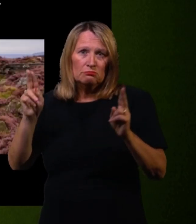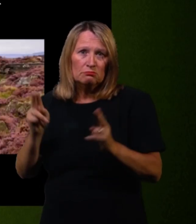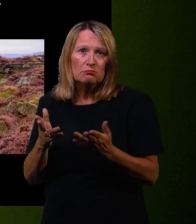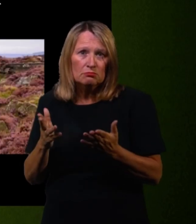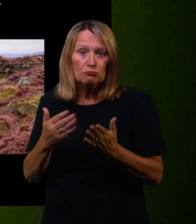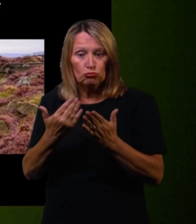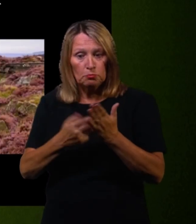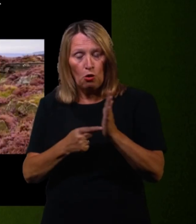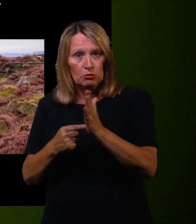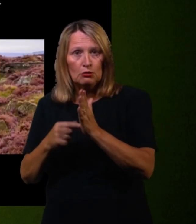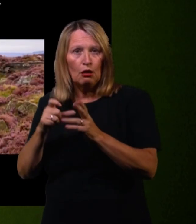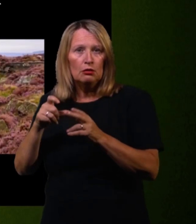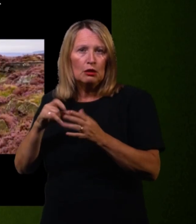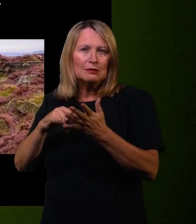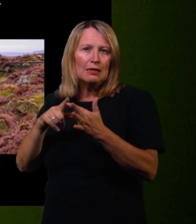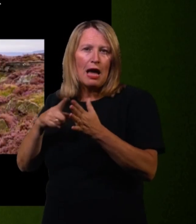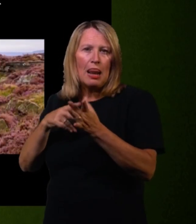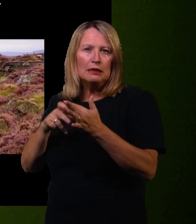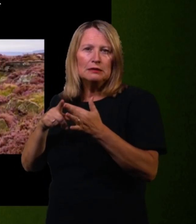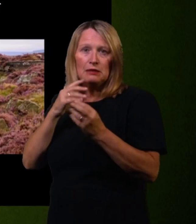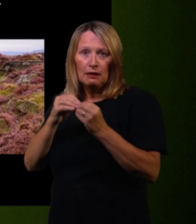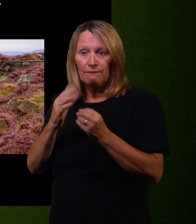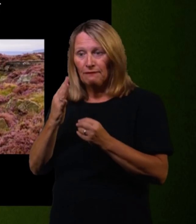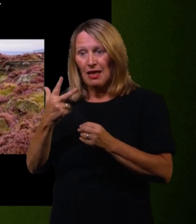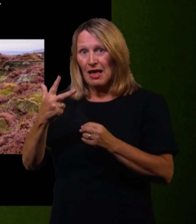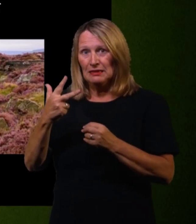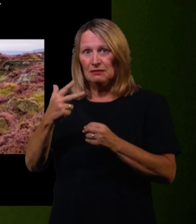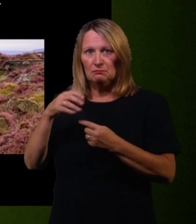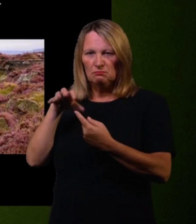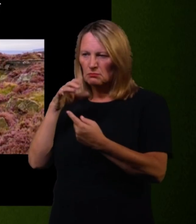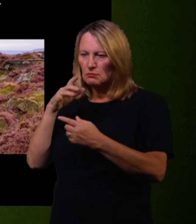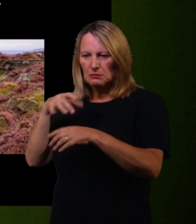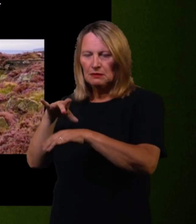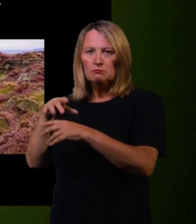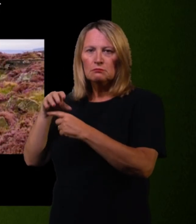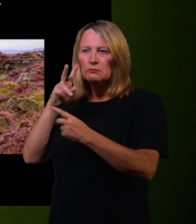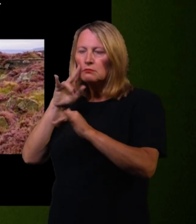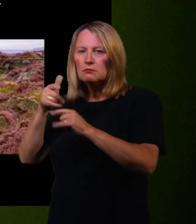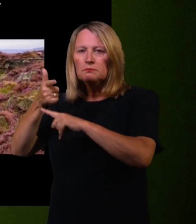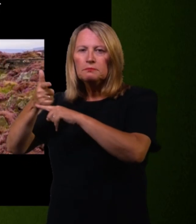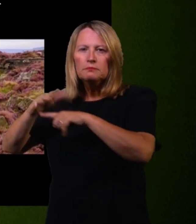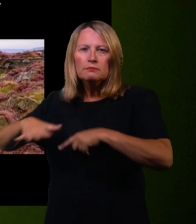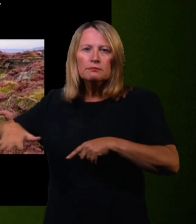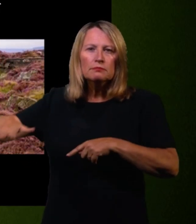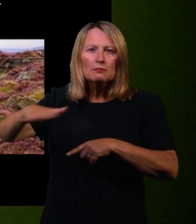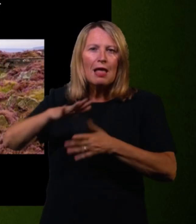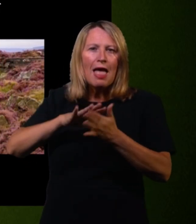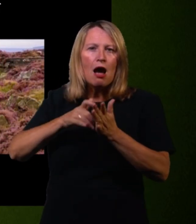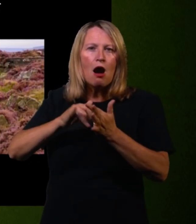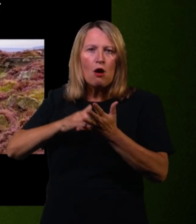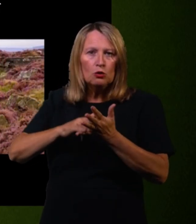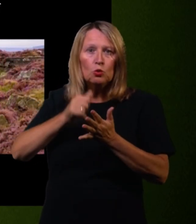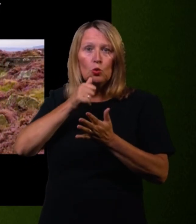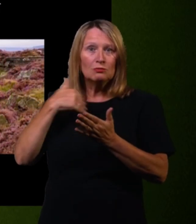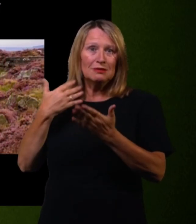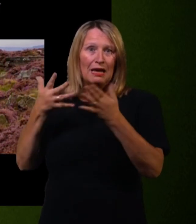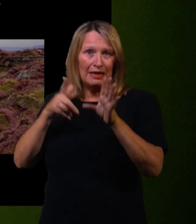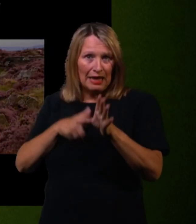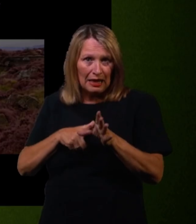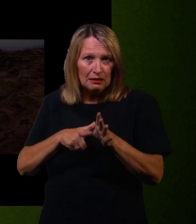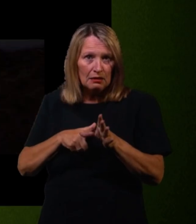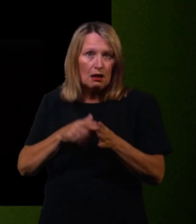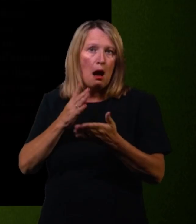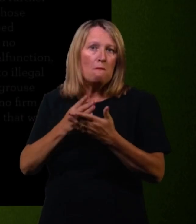said, of the 58 satellite-tagged hen harriers used in the 10-year period of the study, just 4 were confirmed as being illegally